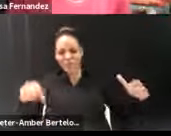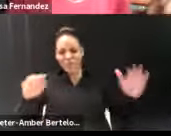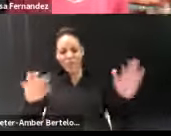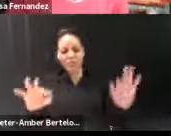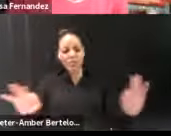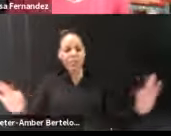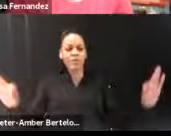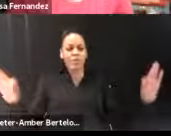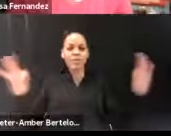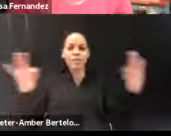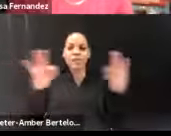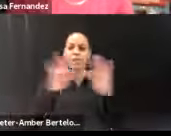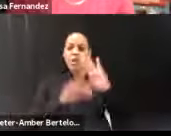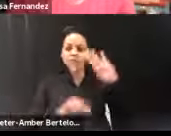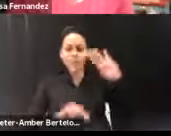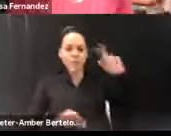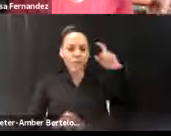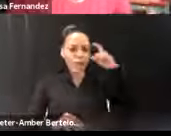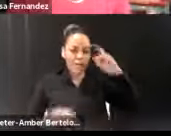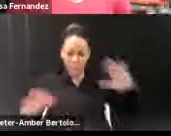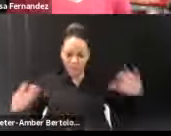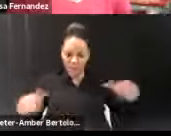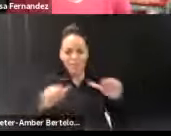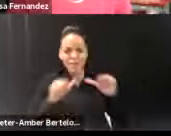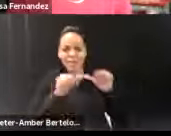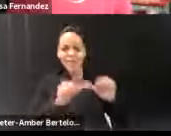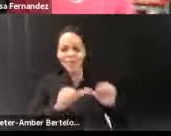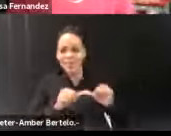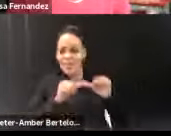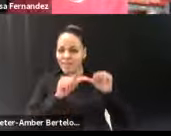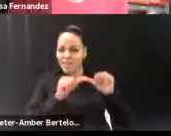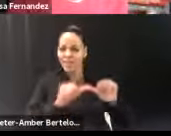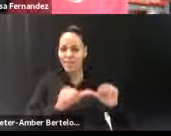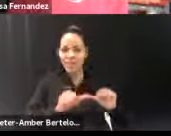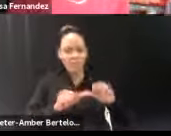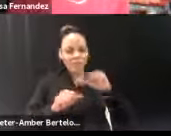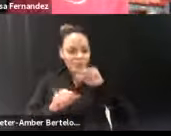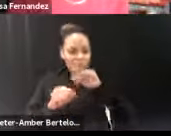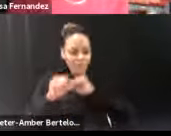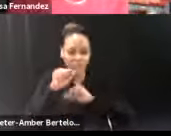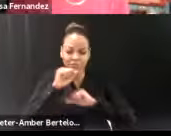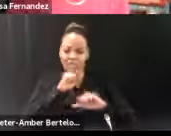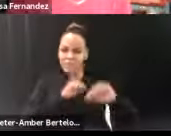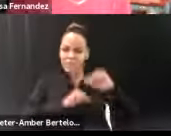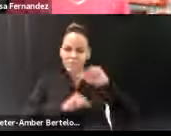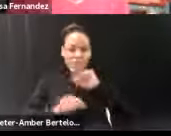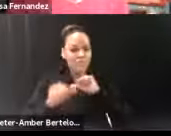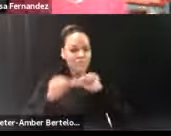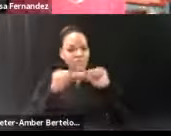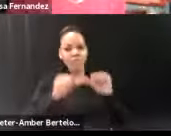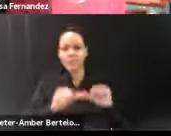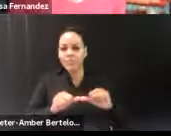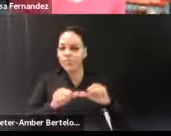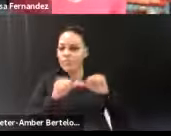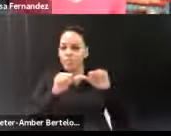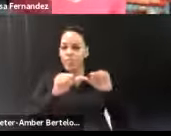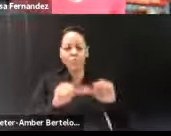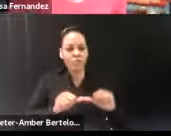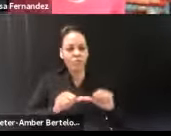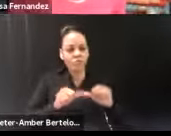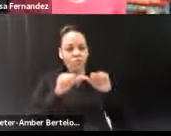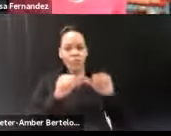people. And we keep moving forward and we keep on keeping on. We be old school drum beats. We be who we be.